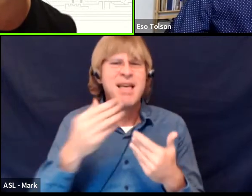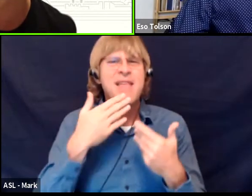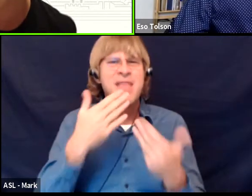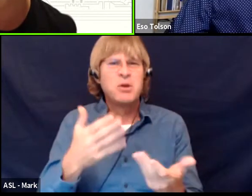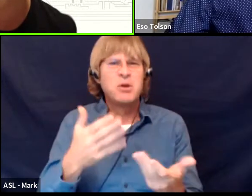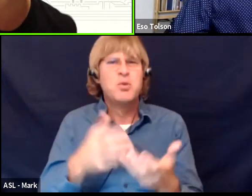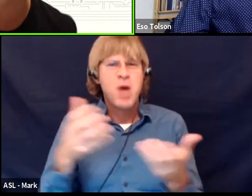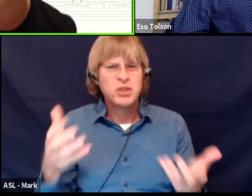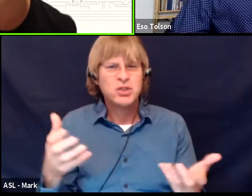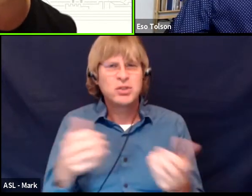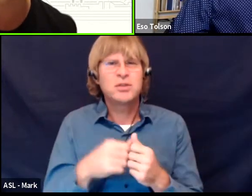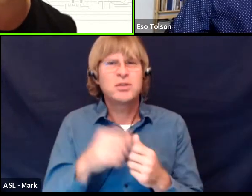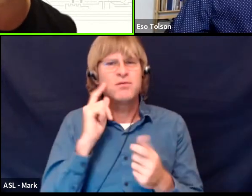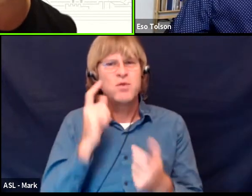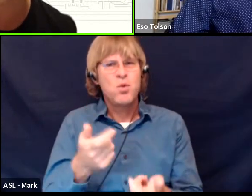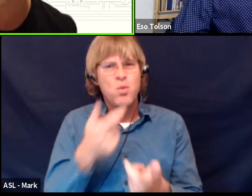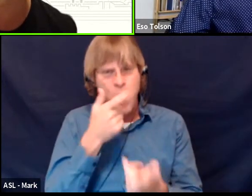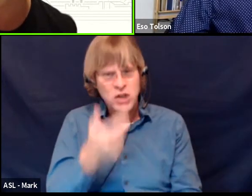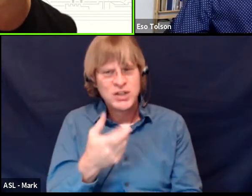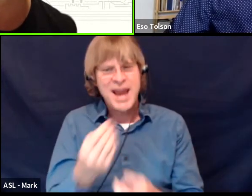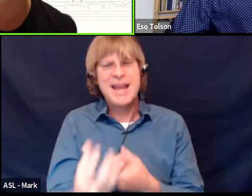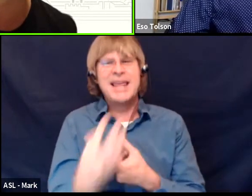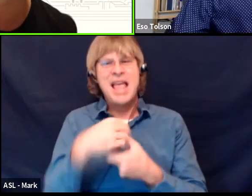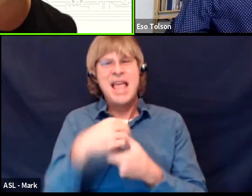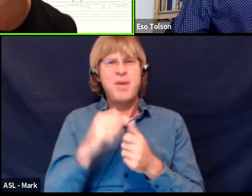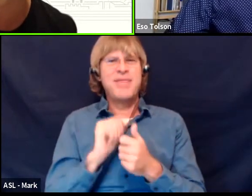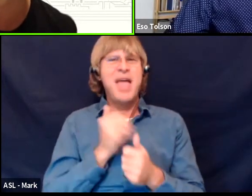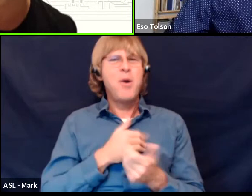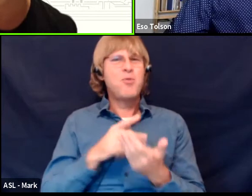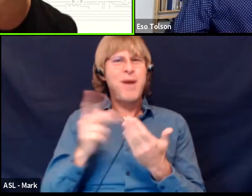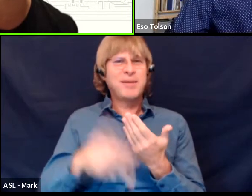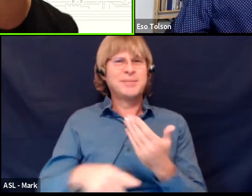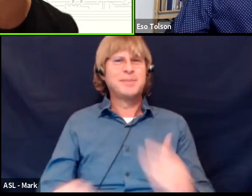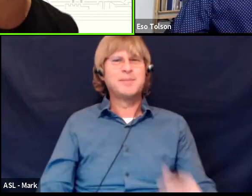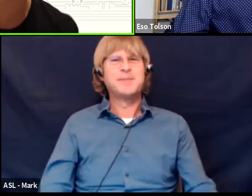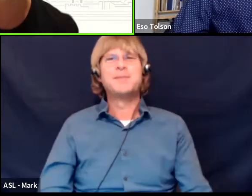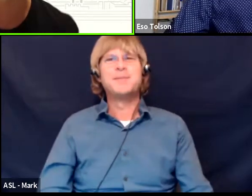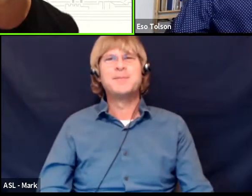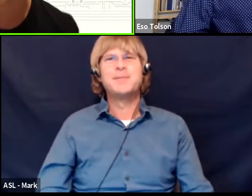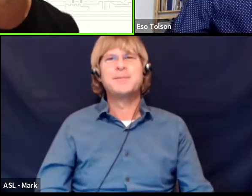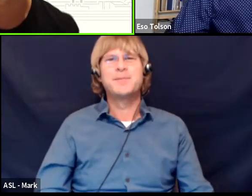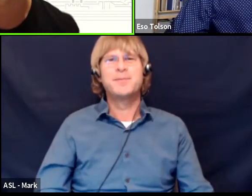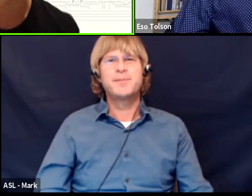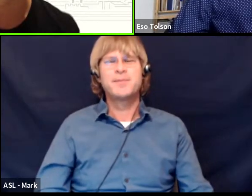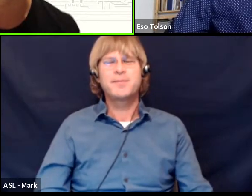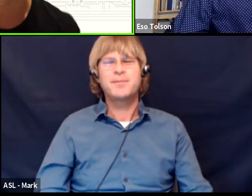much for watching and engaging with our programming. Yes.